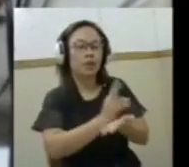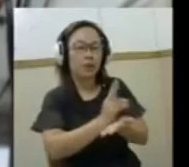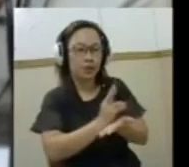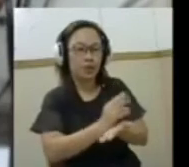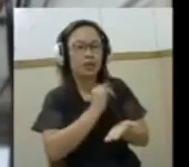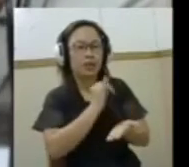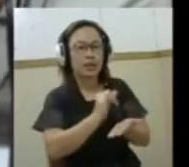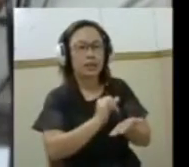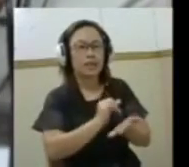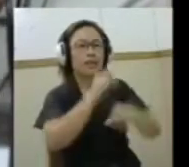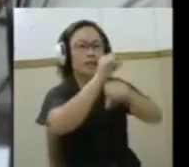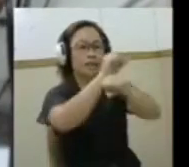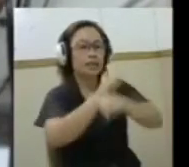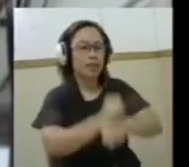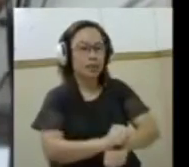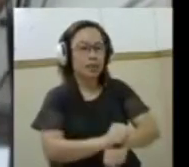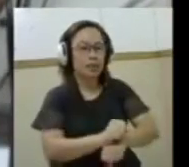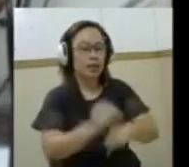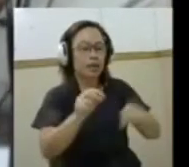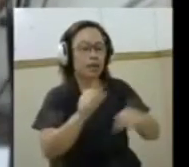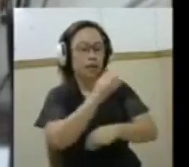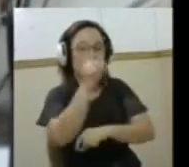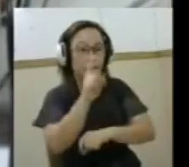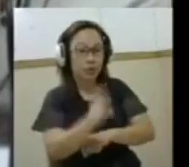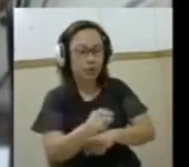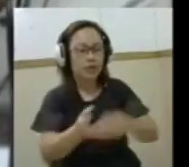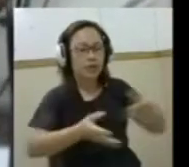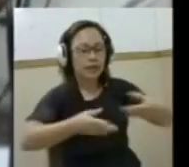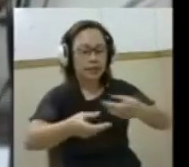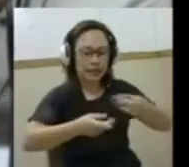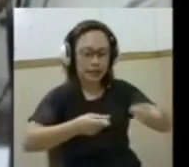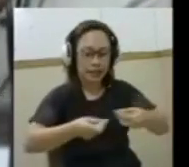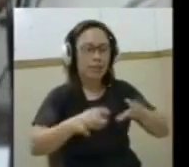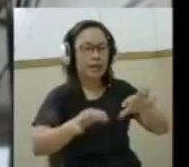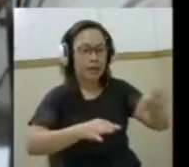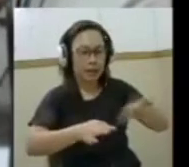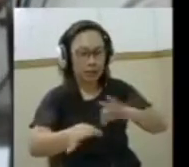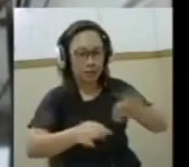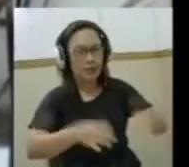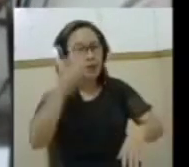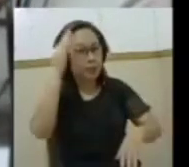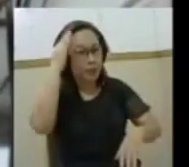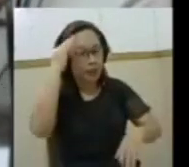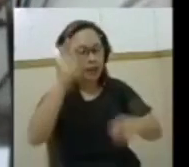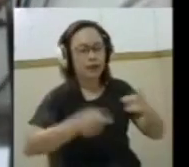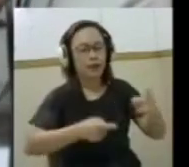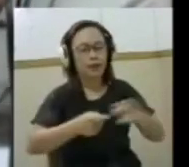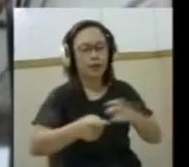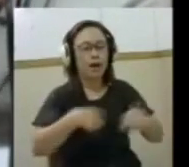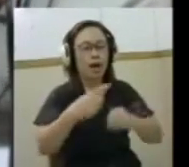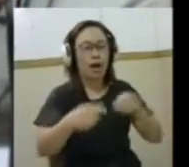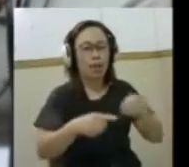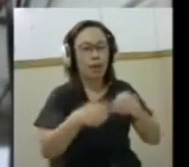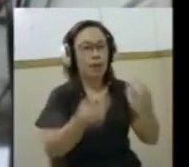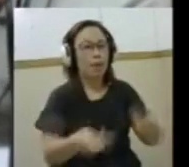is a systematic inquiry to describe, explain, predict, and control the observed phenomenon.